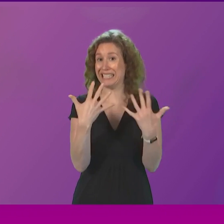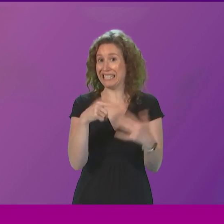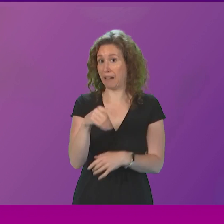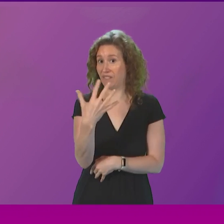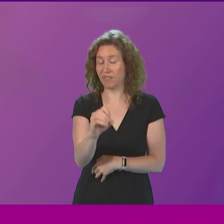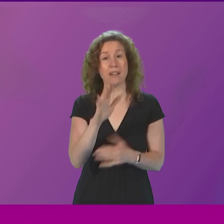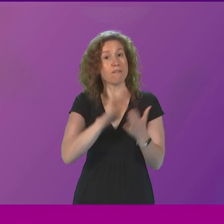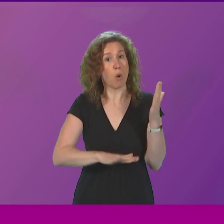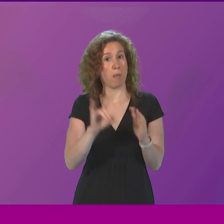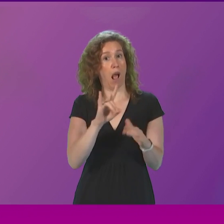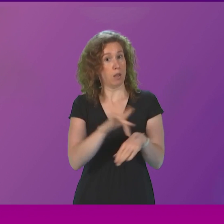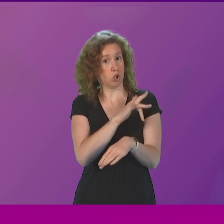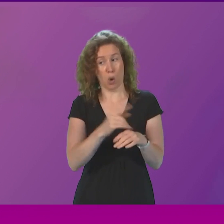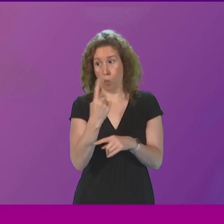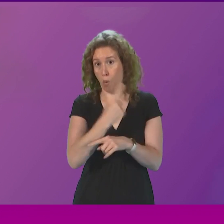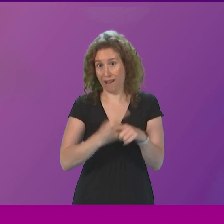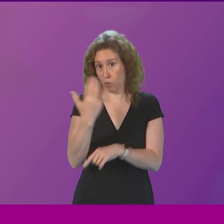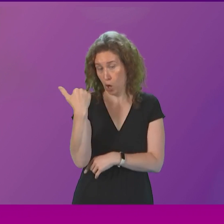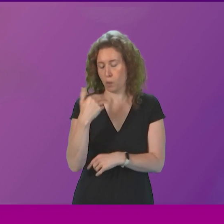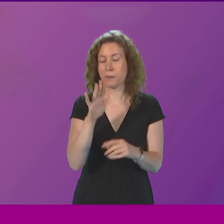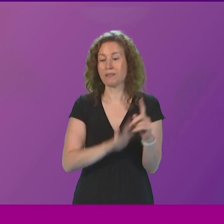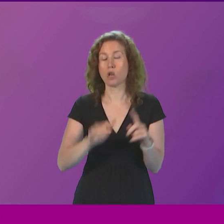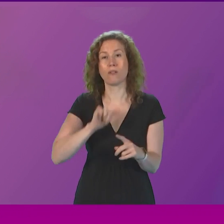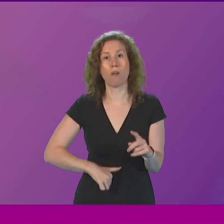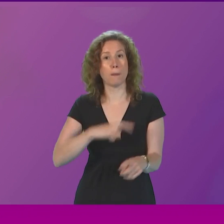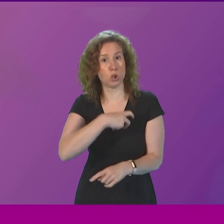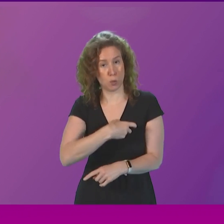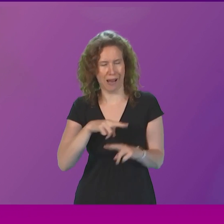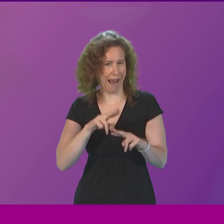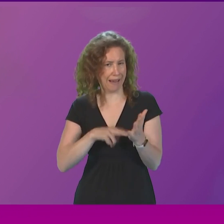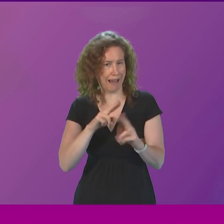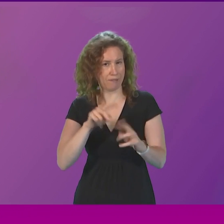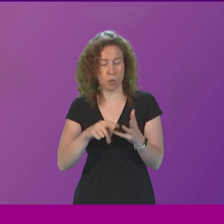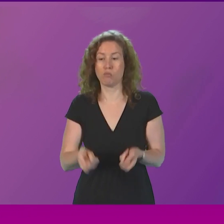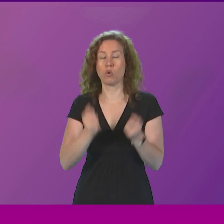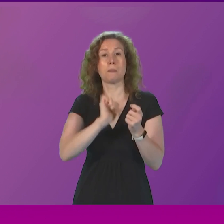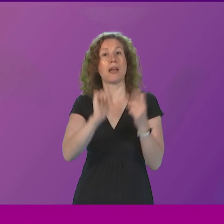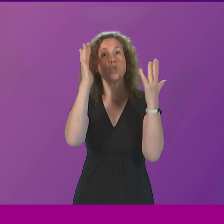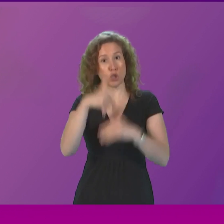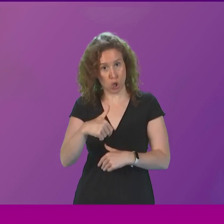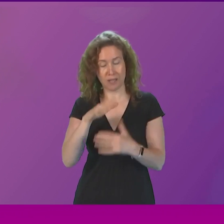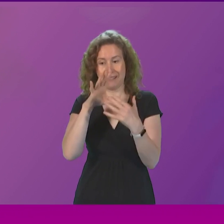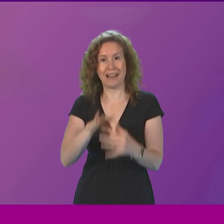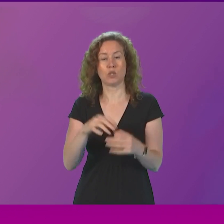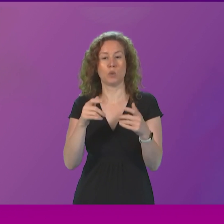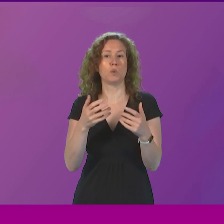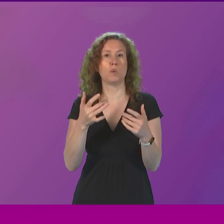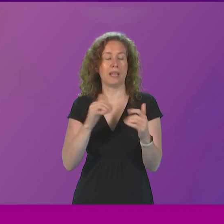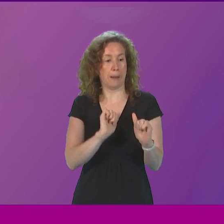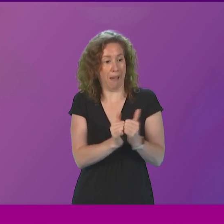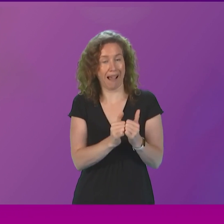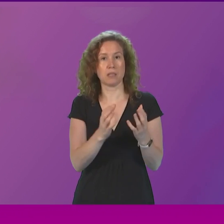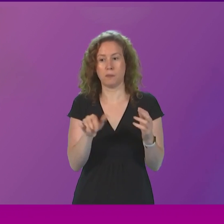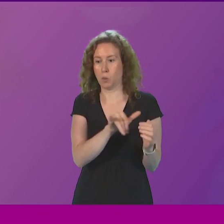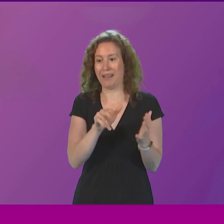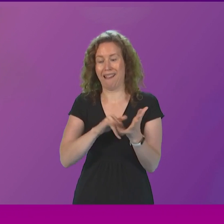Highland Show, so just over an hour ago, the National Farmers Union of Scotland highlighted their concerns with the Nationalist PAC with the Greens.